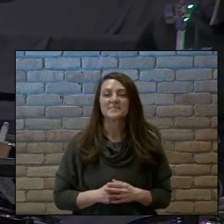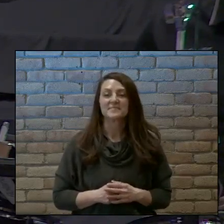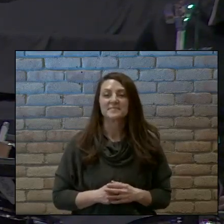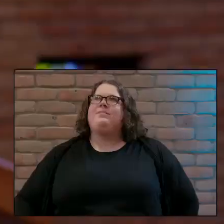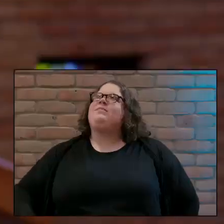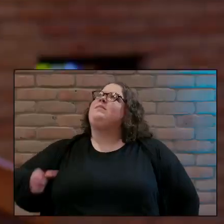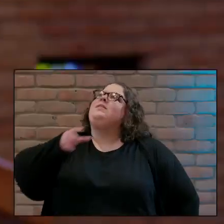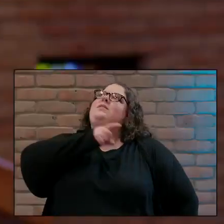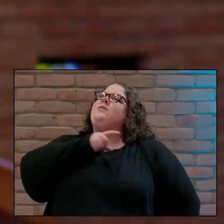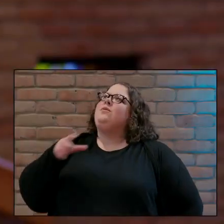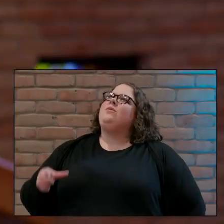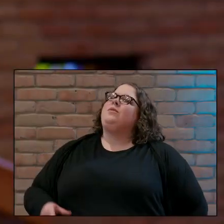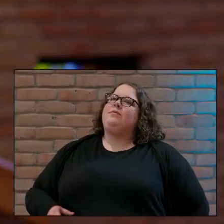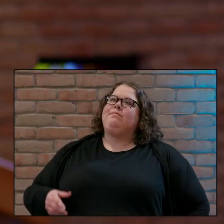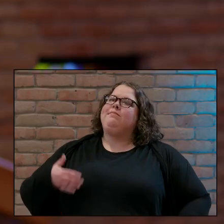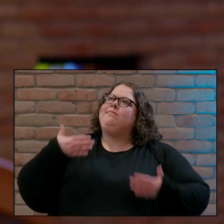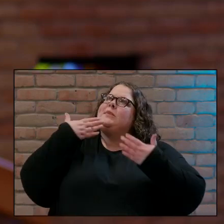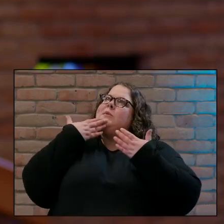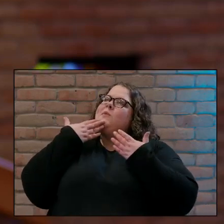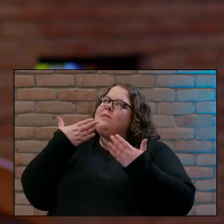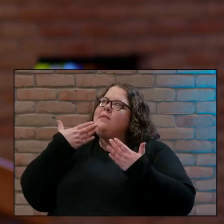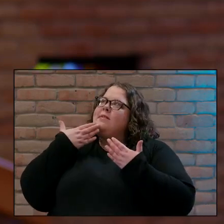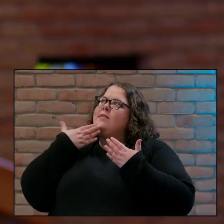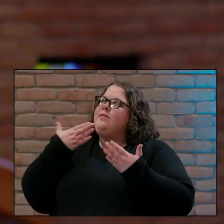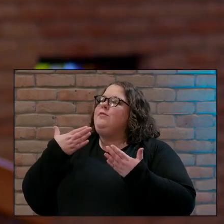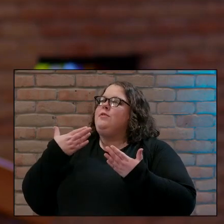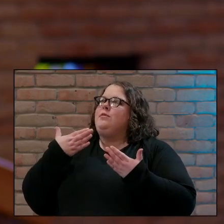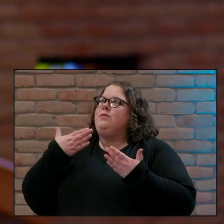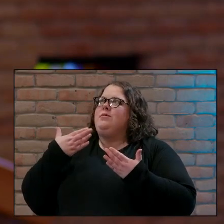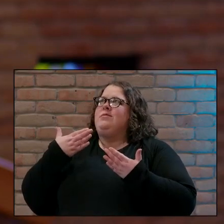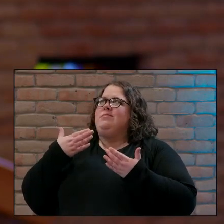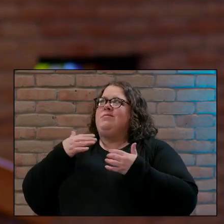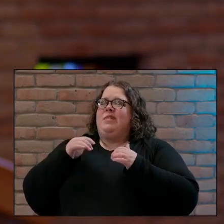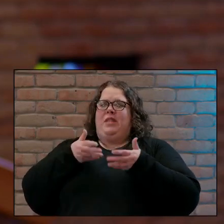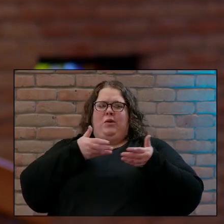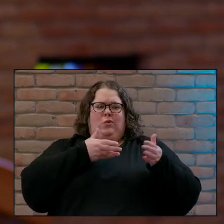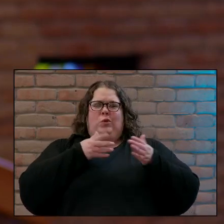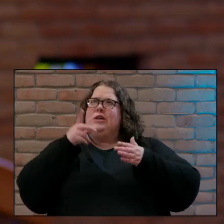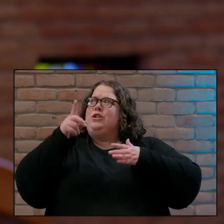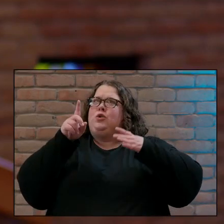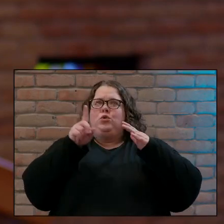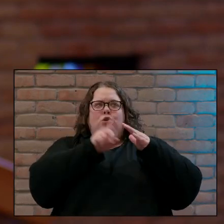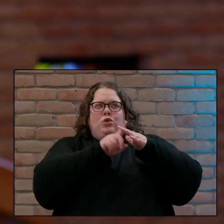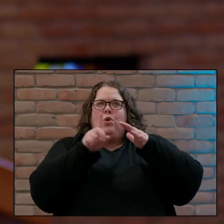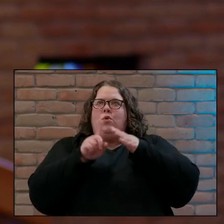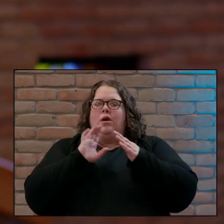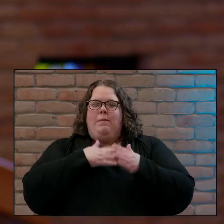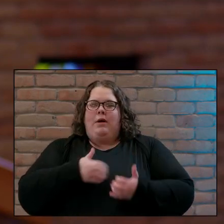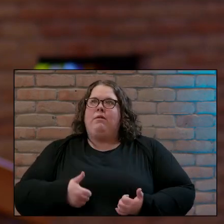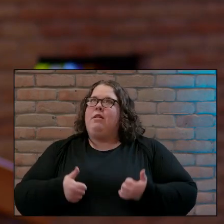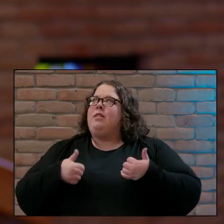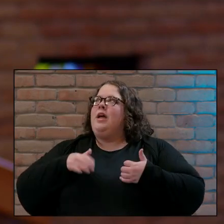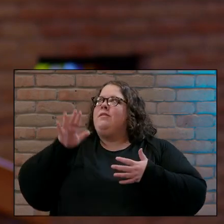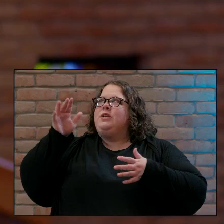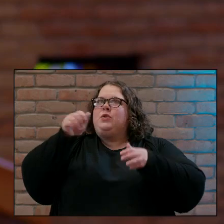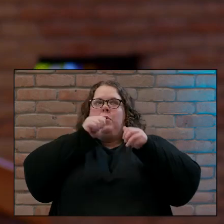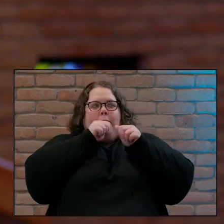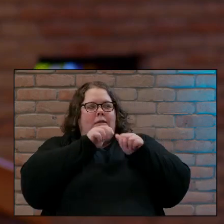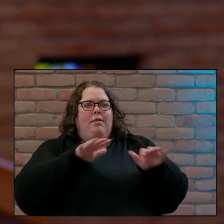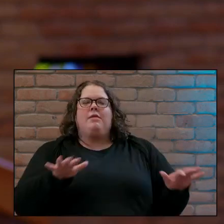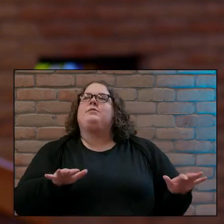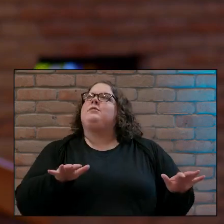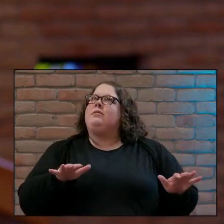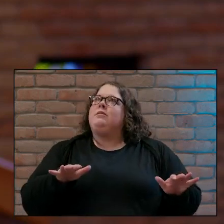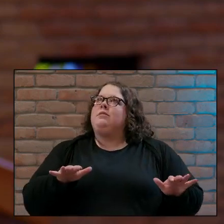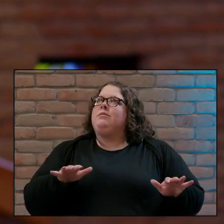Lord, we thank you for the ways that you show up in our lives. We're grateful for the blessings you pour out upon us. We're grateful